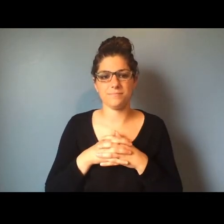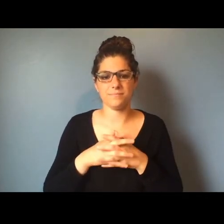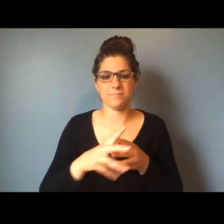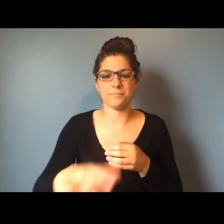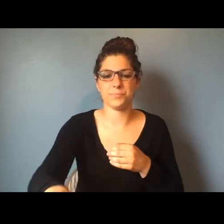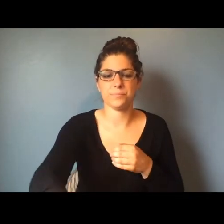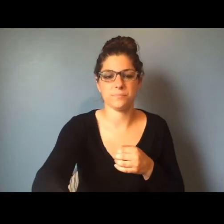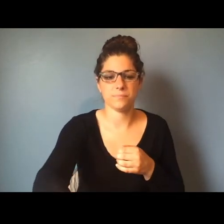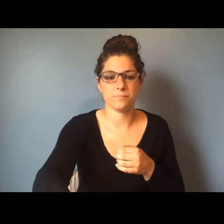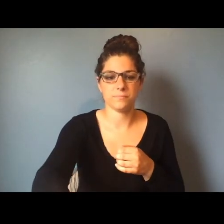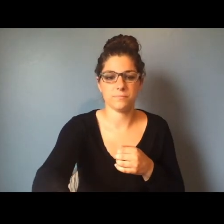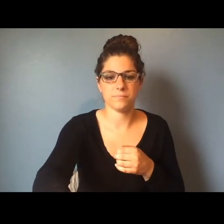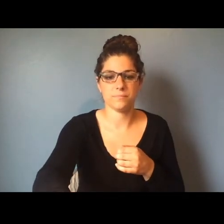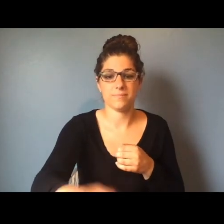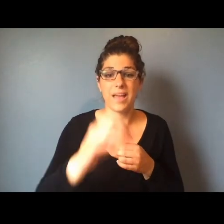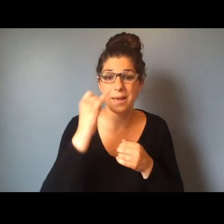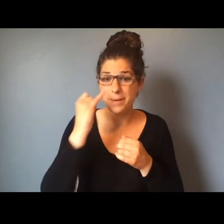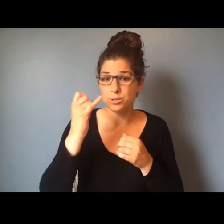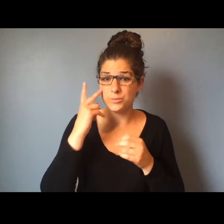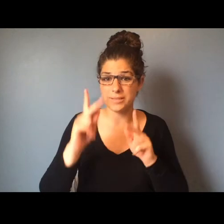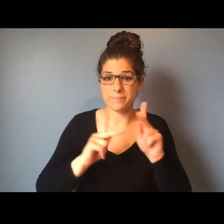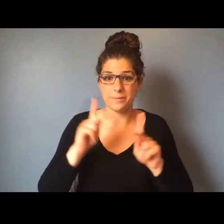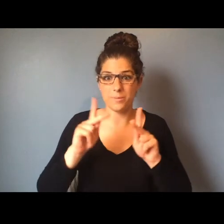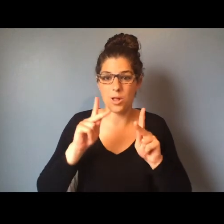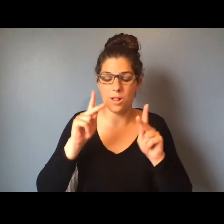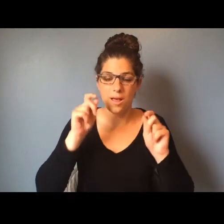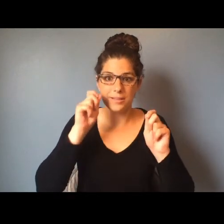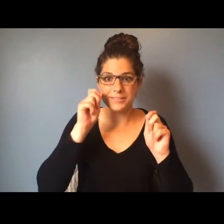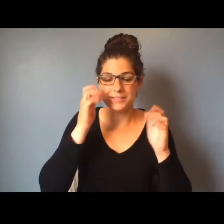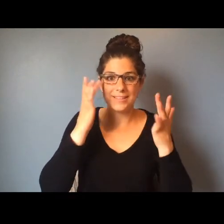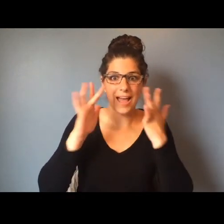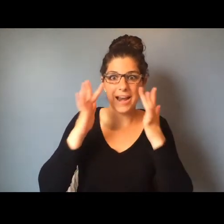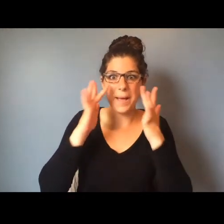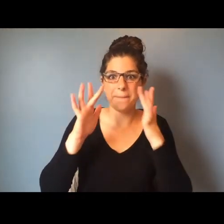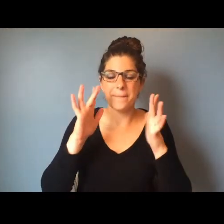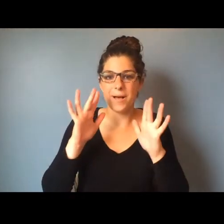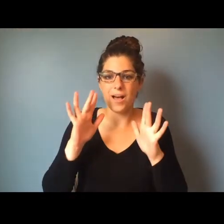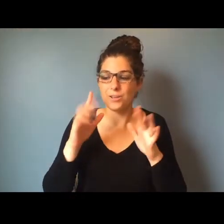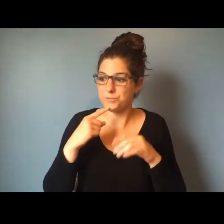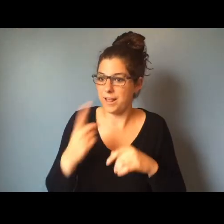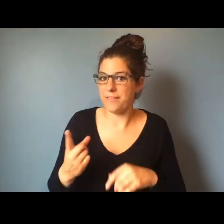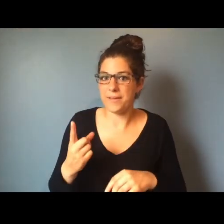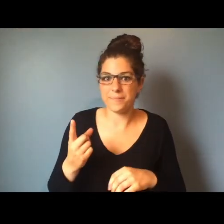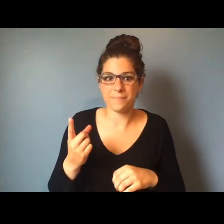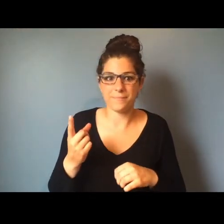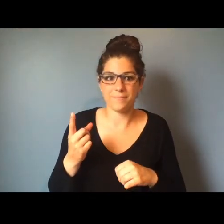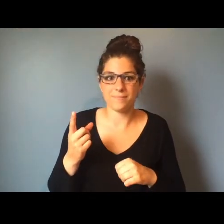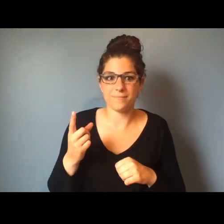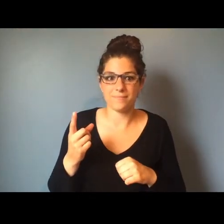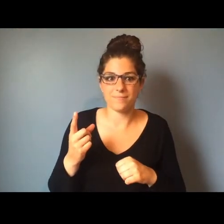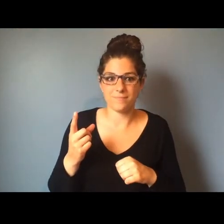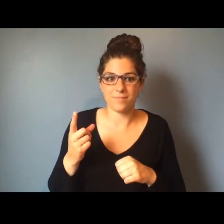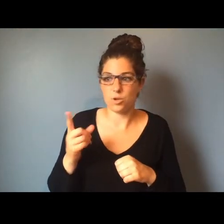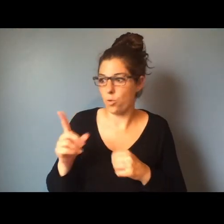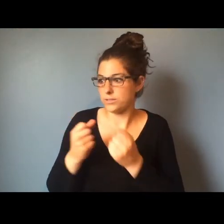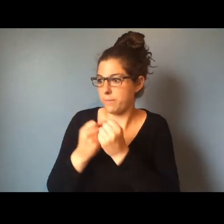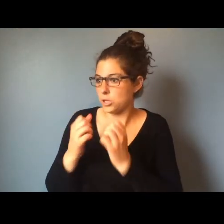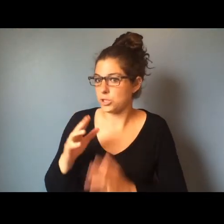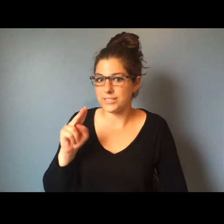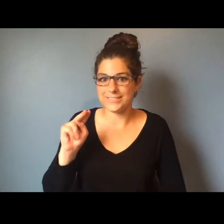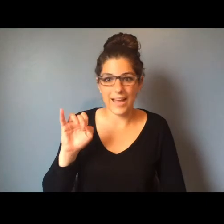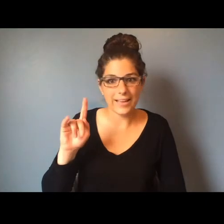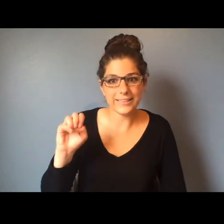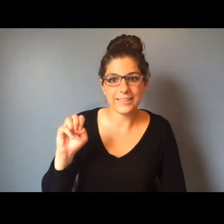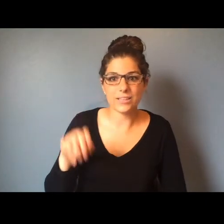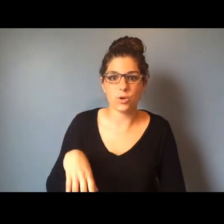can imagine you can see people's like eyes light up when you tell them like, oh, one of your sponsors is Nike